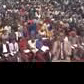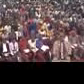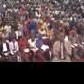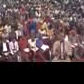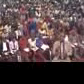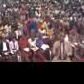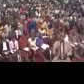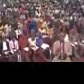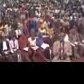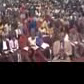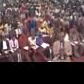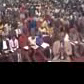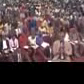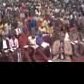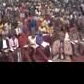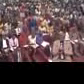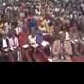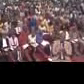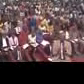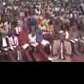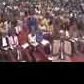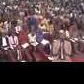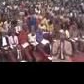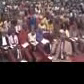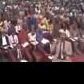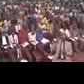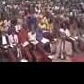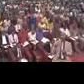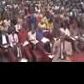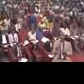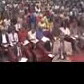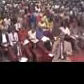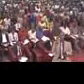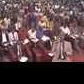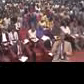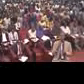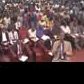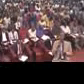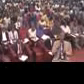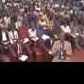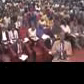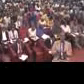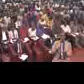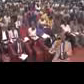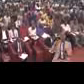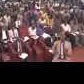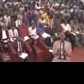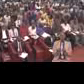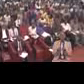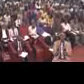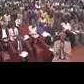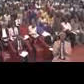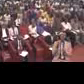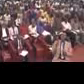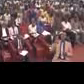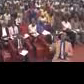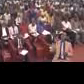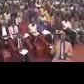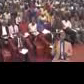we suffer, with him, we shall be glorified also with